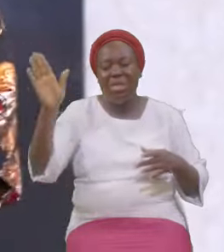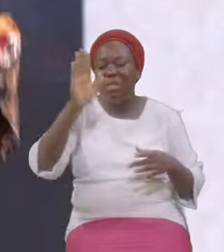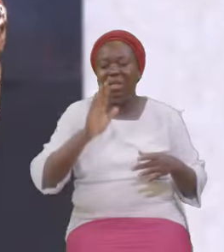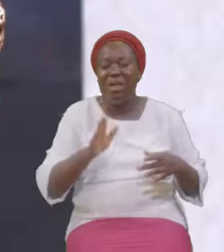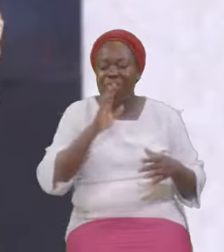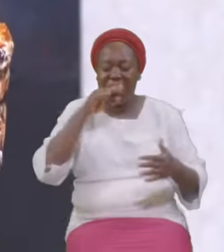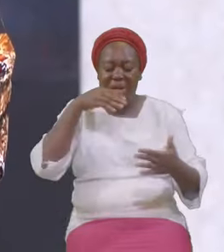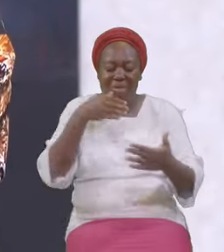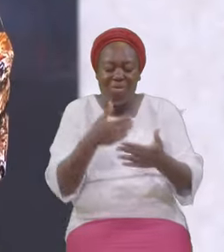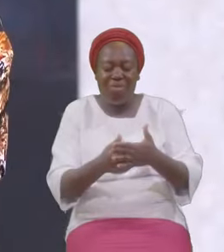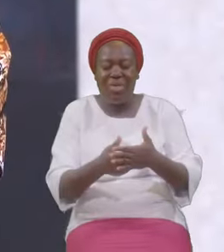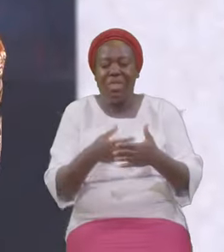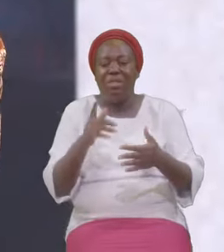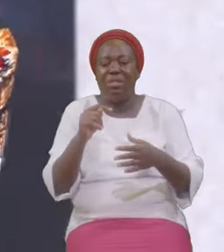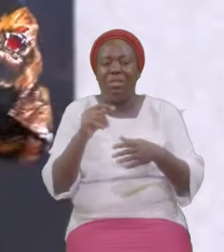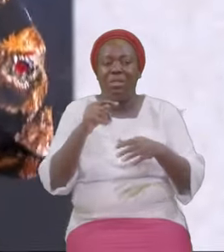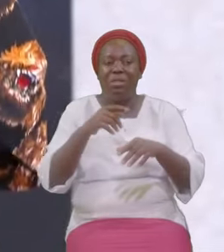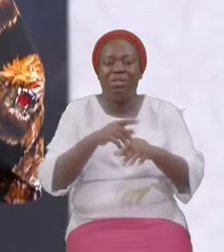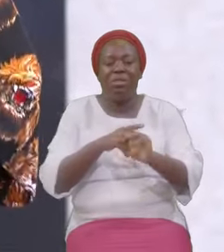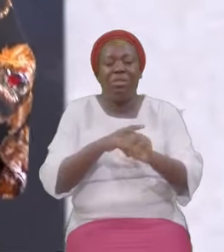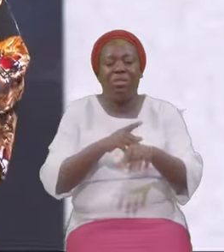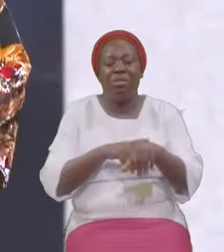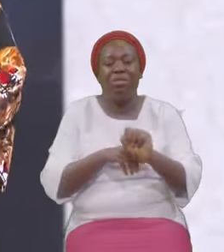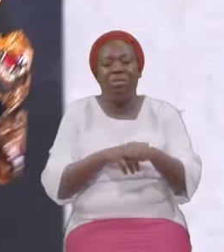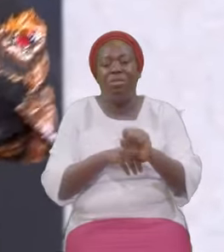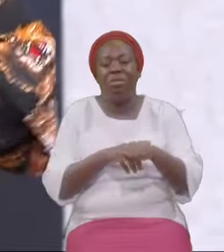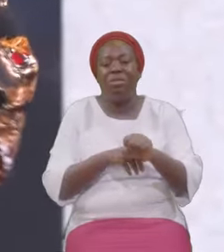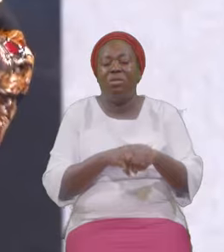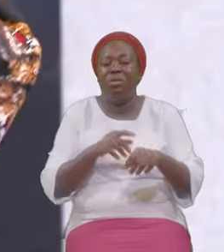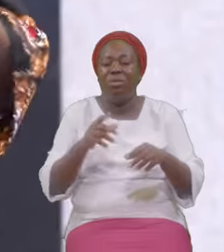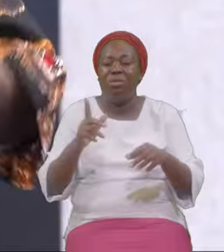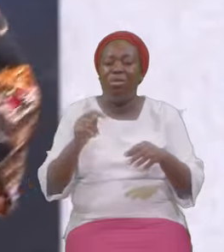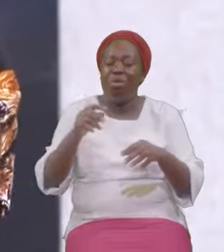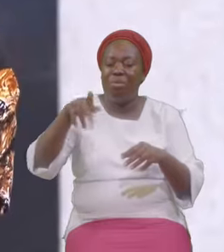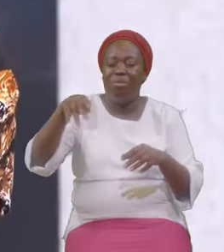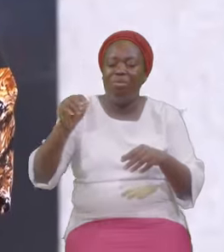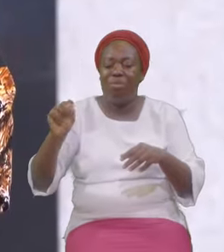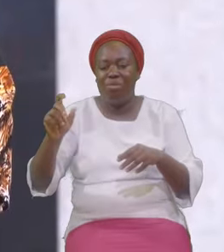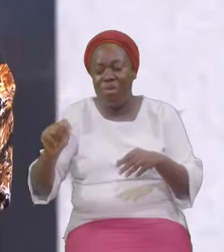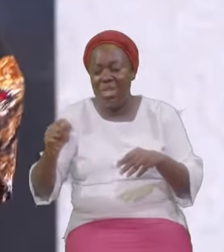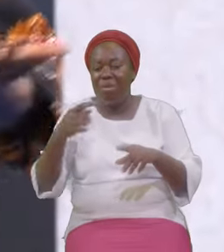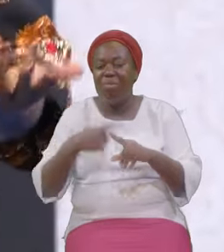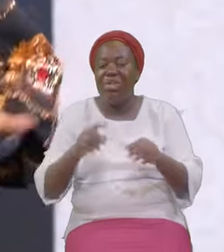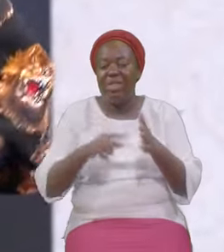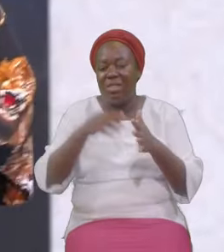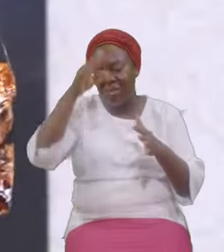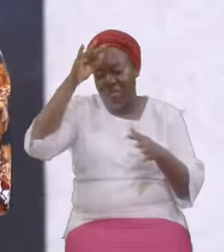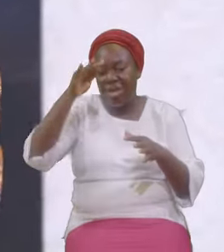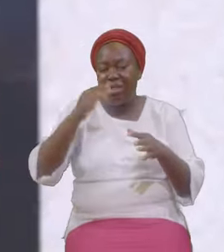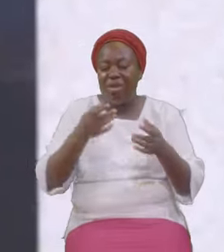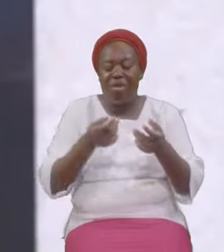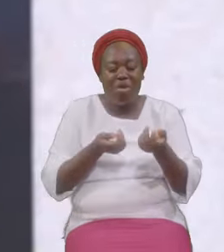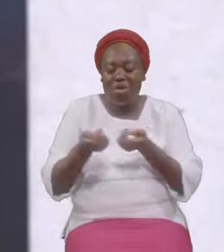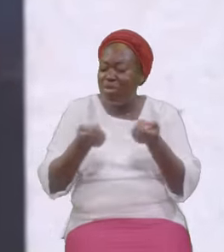goalpost. But this man, controlled by religion. More than